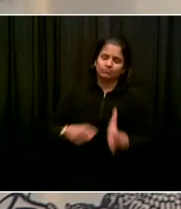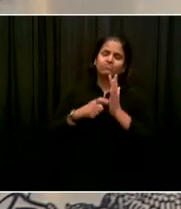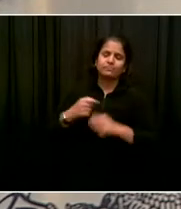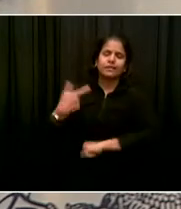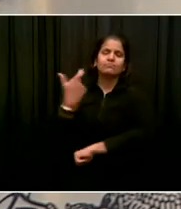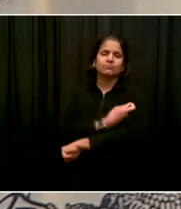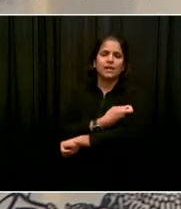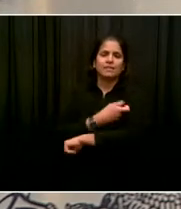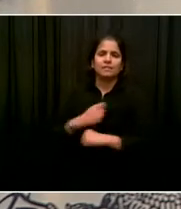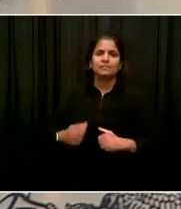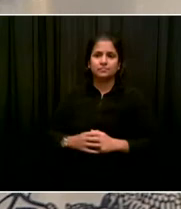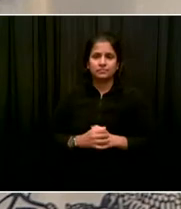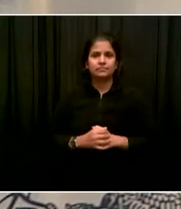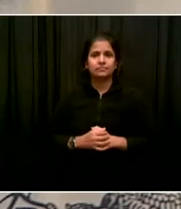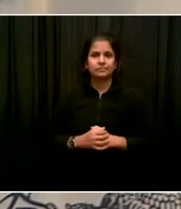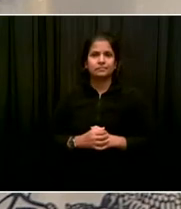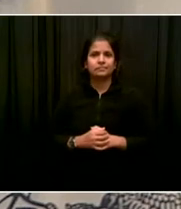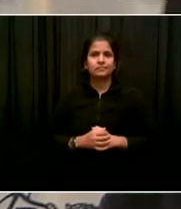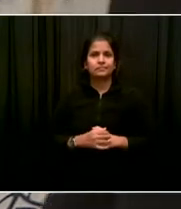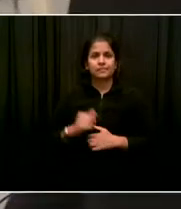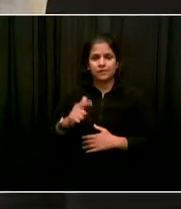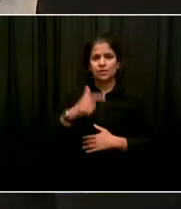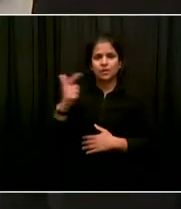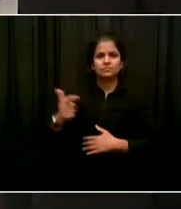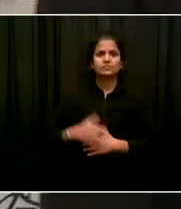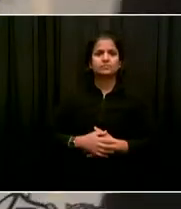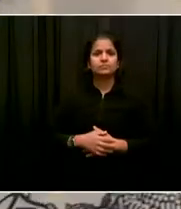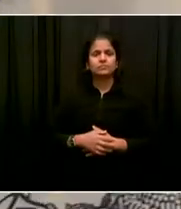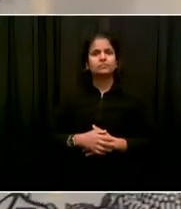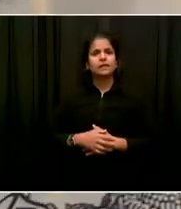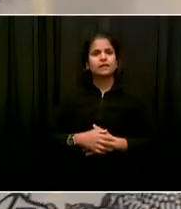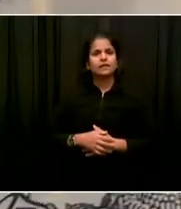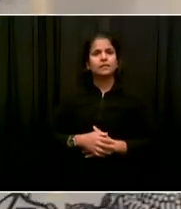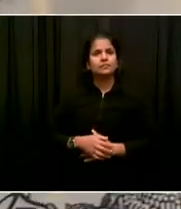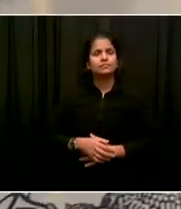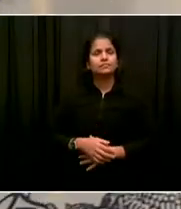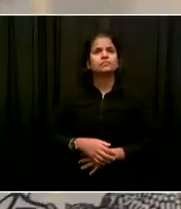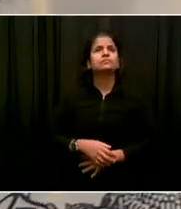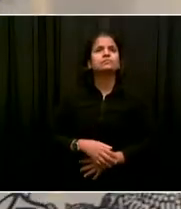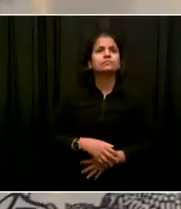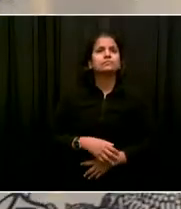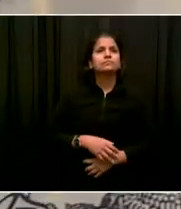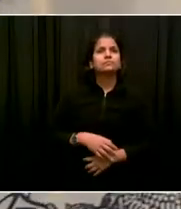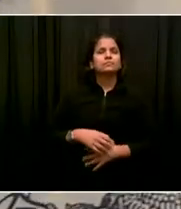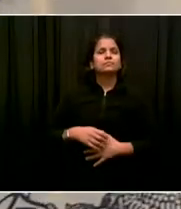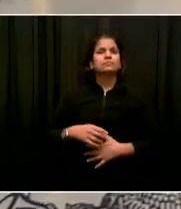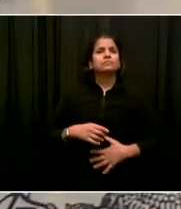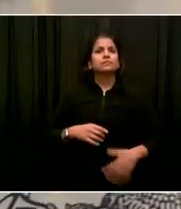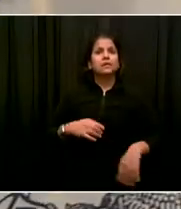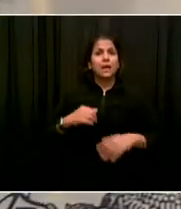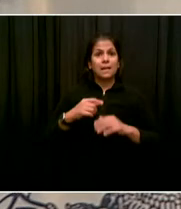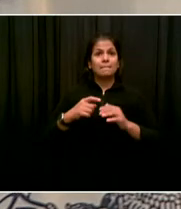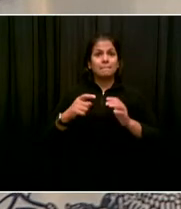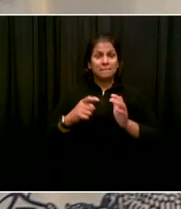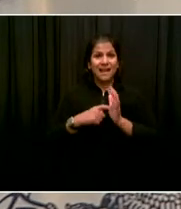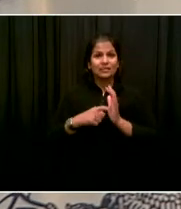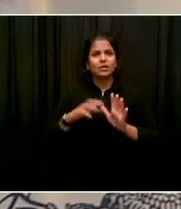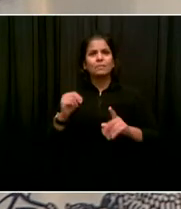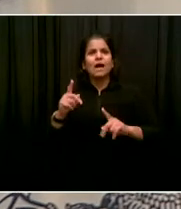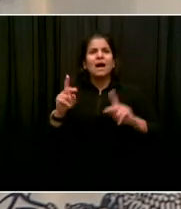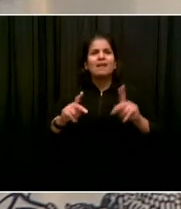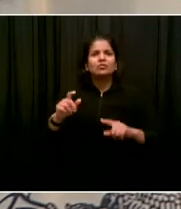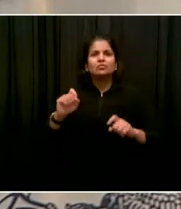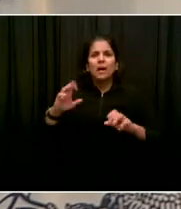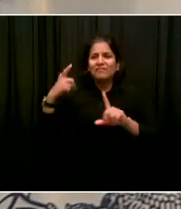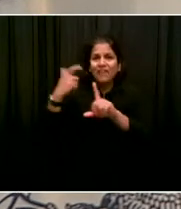know I did ask it last week, and you said that you thought people would go get vaccinated because of this mandate, but there was, in more than a week, the rate of black